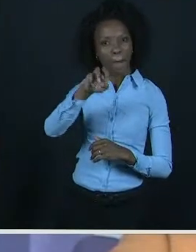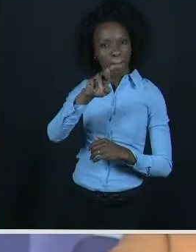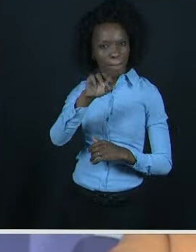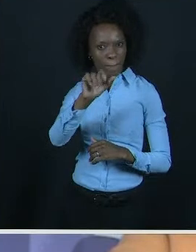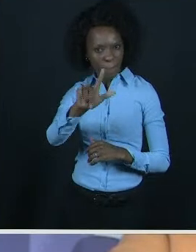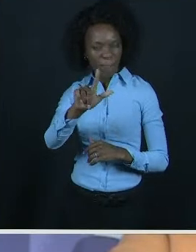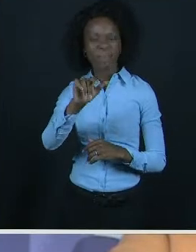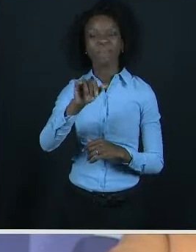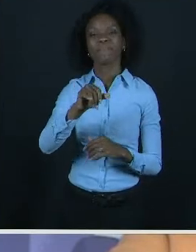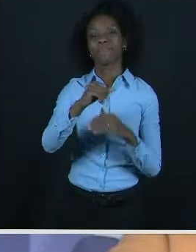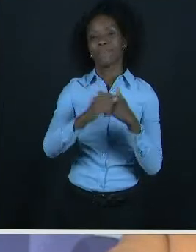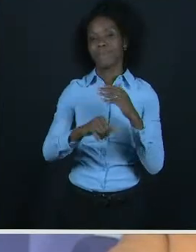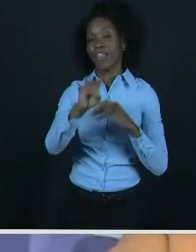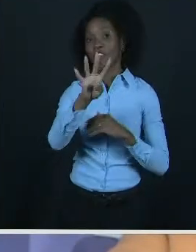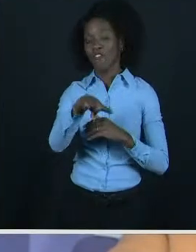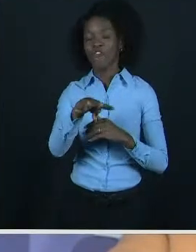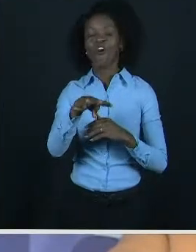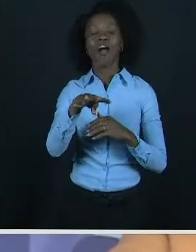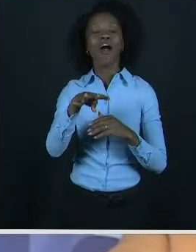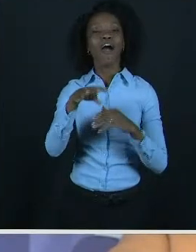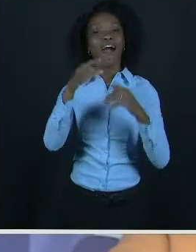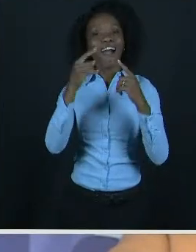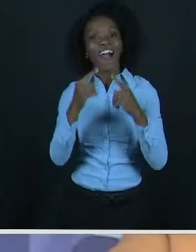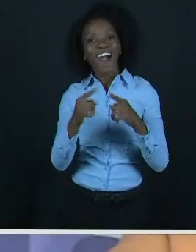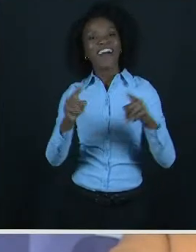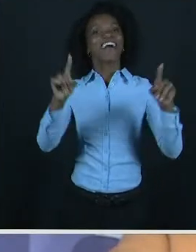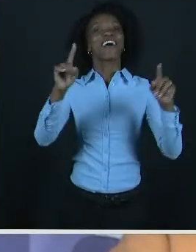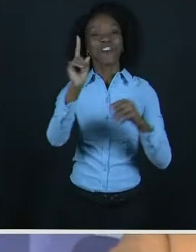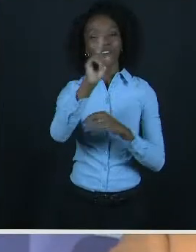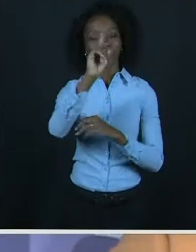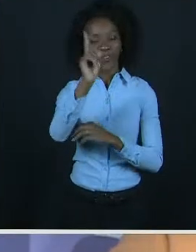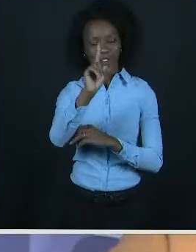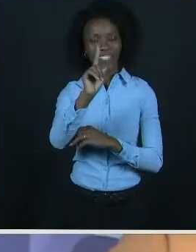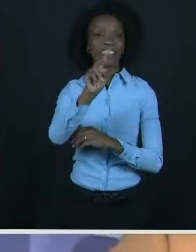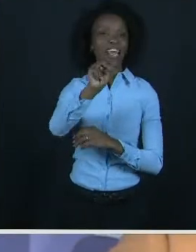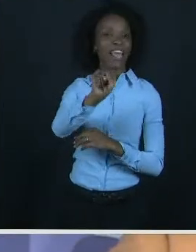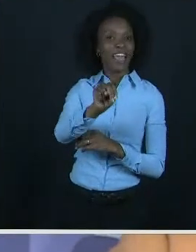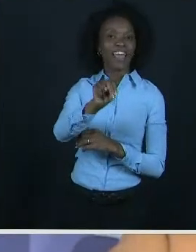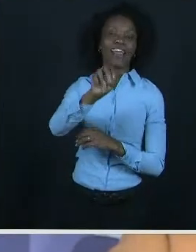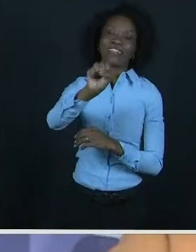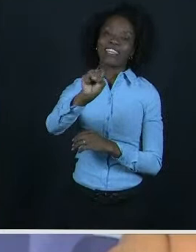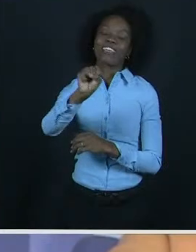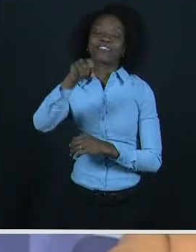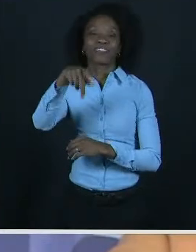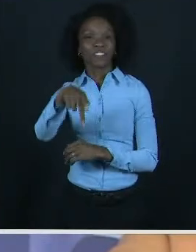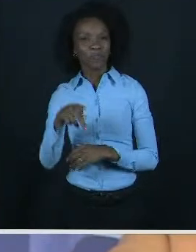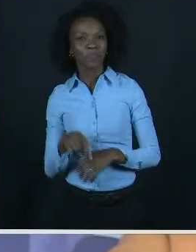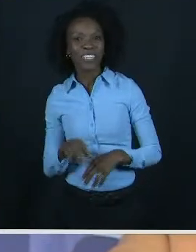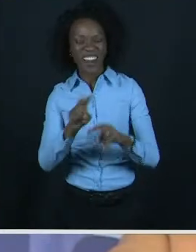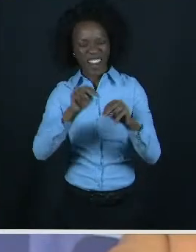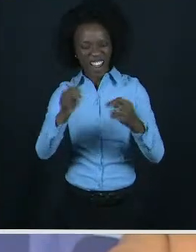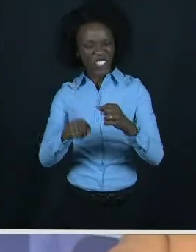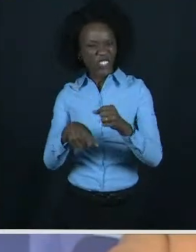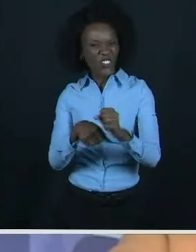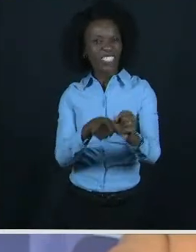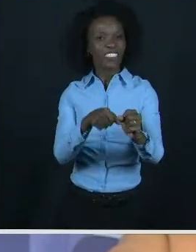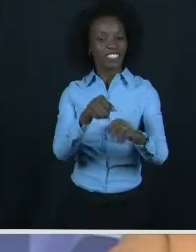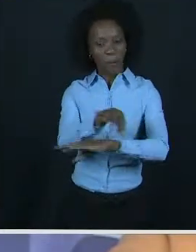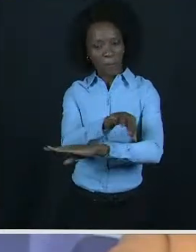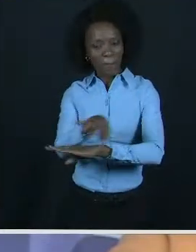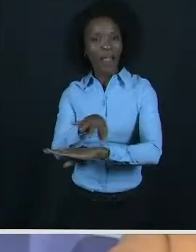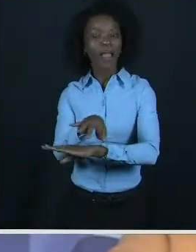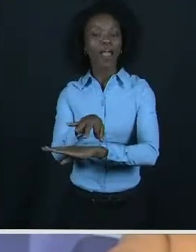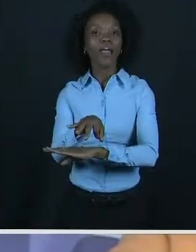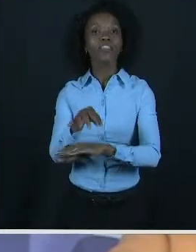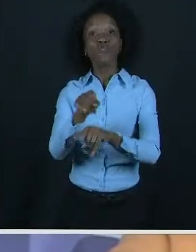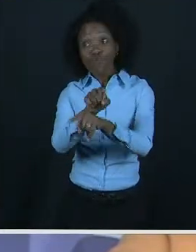Plan, a plan that you yourselves had carefully crafted and